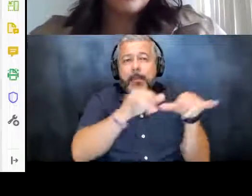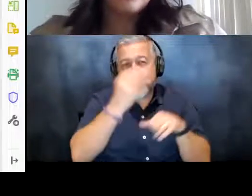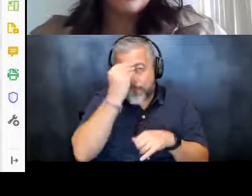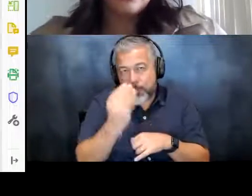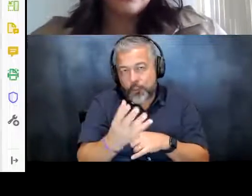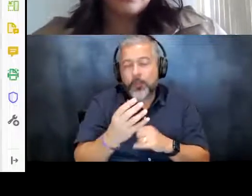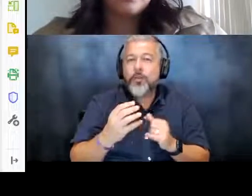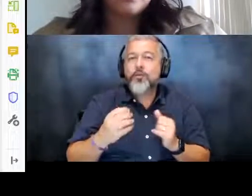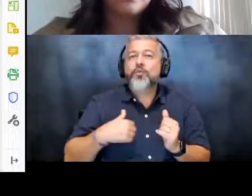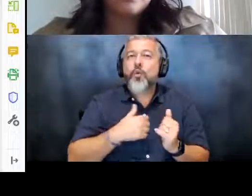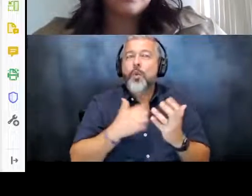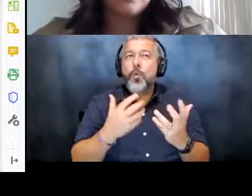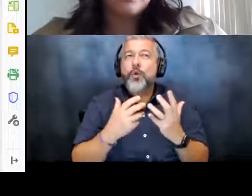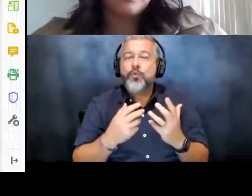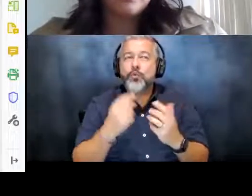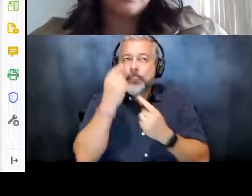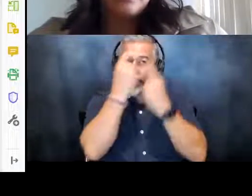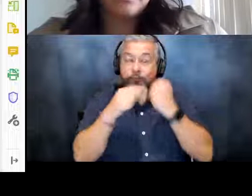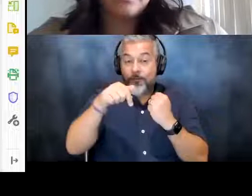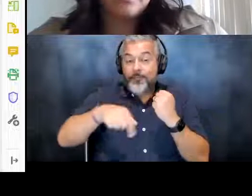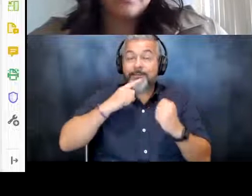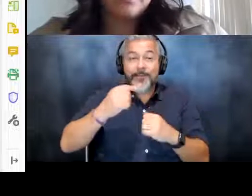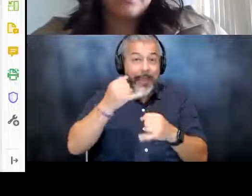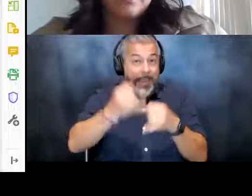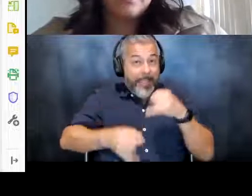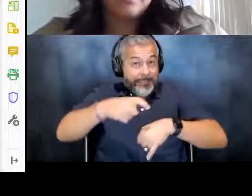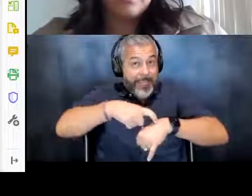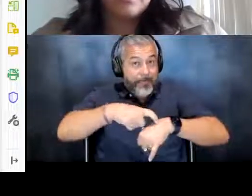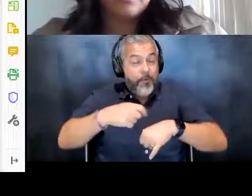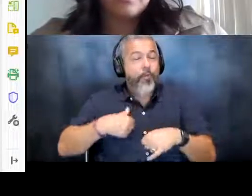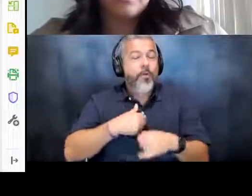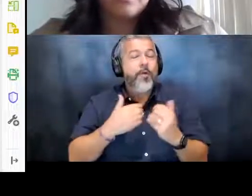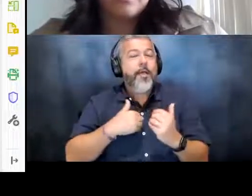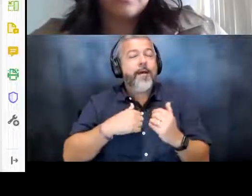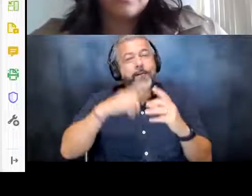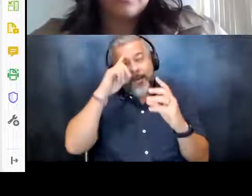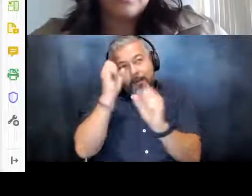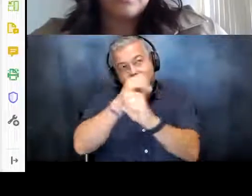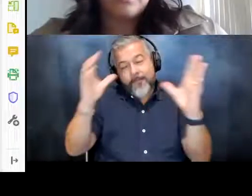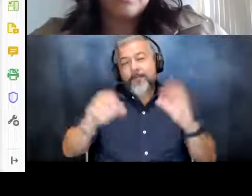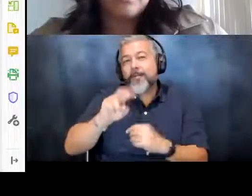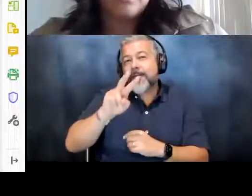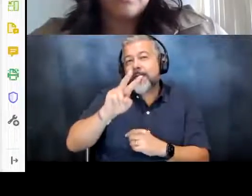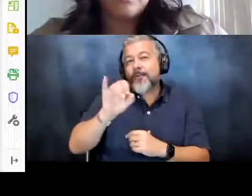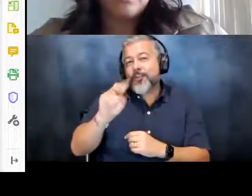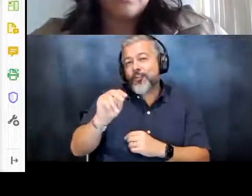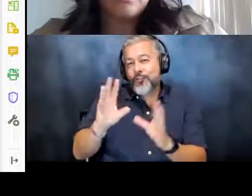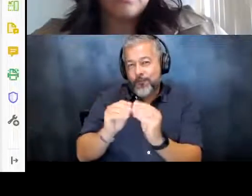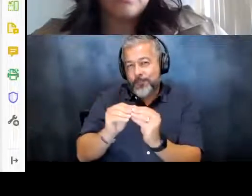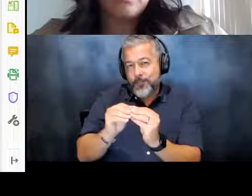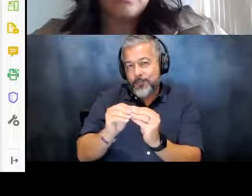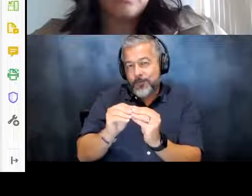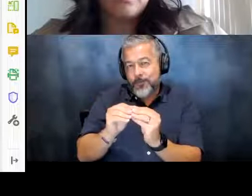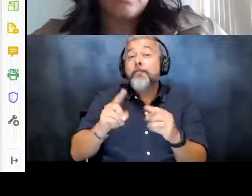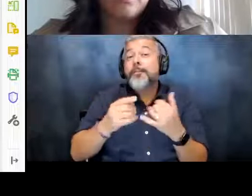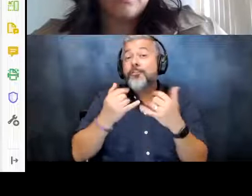this as the last time that we will be having the visioning conversation, and then into the future, moving into next year, we will kind of get to a